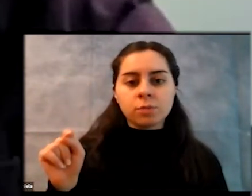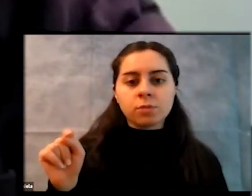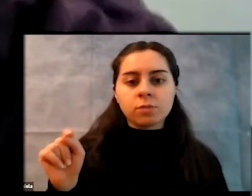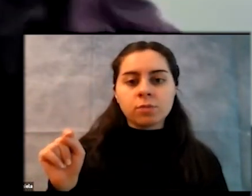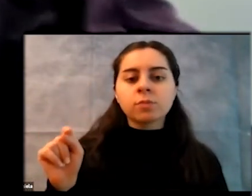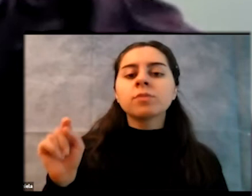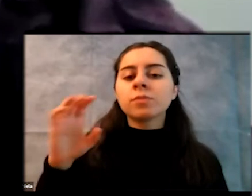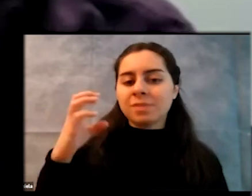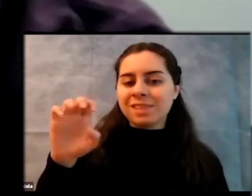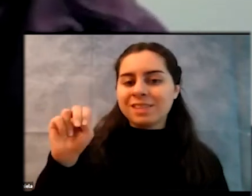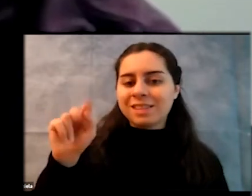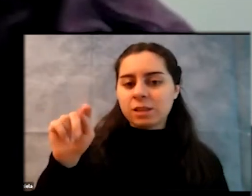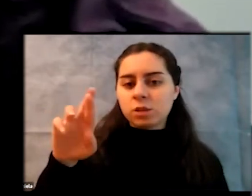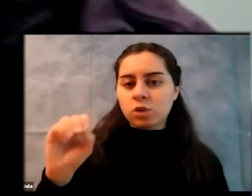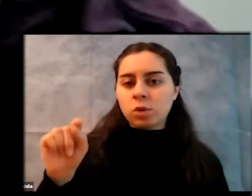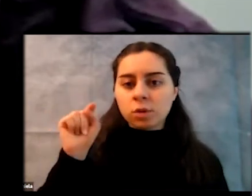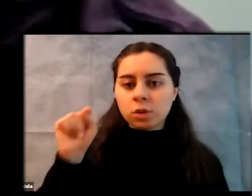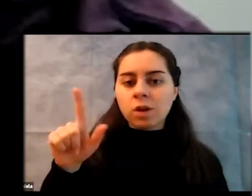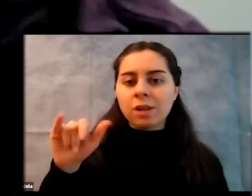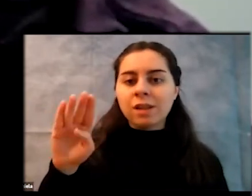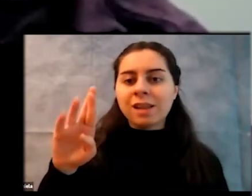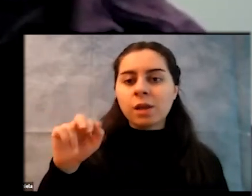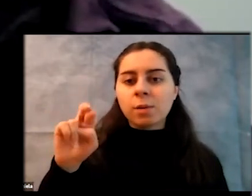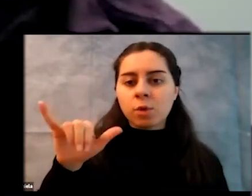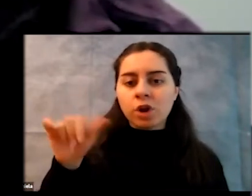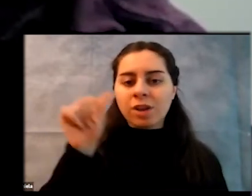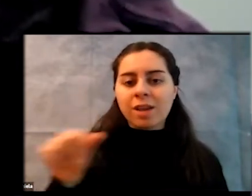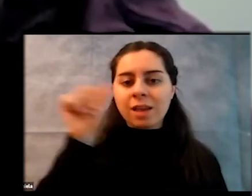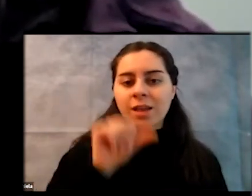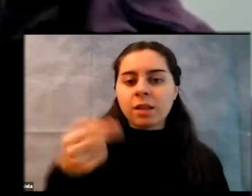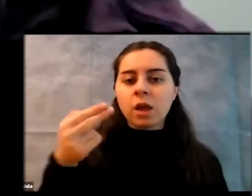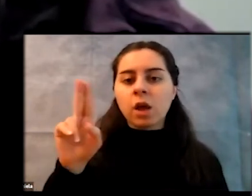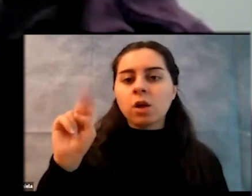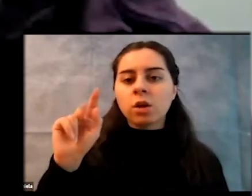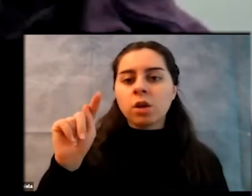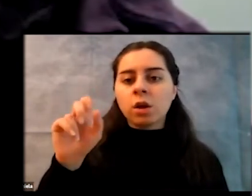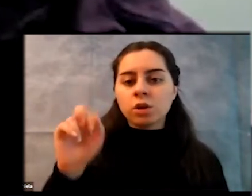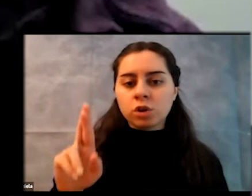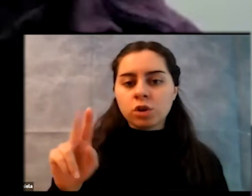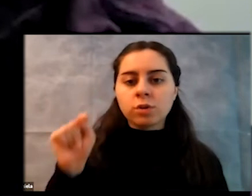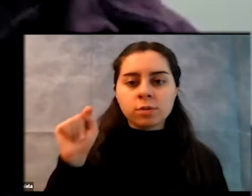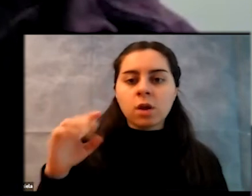There you go. You can email me if you have any questions about any of the titles that we've shown off today.